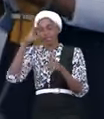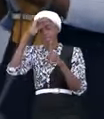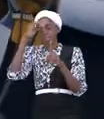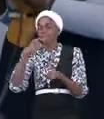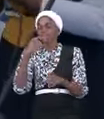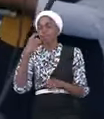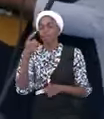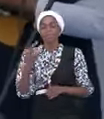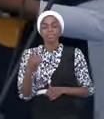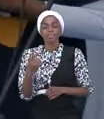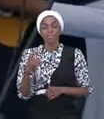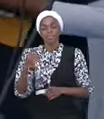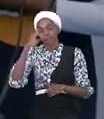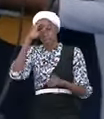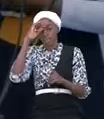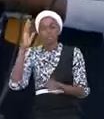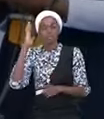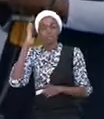he says,